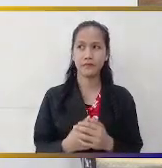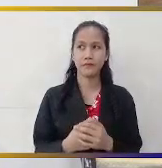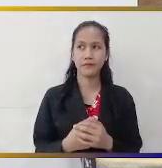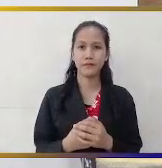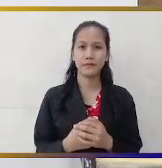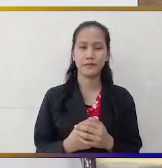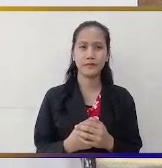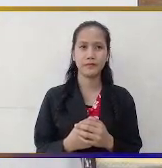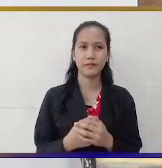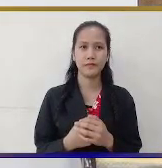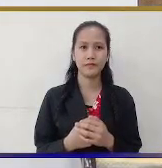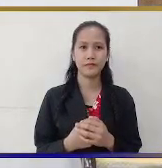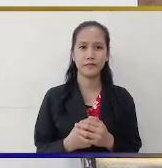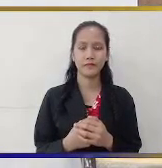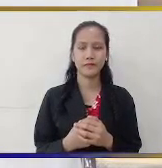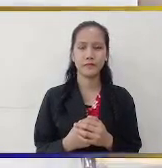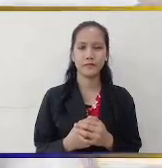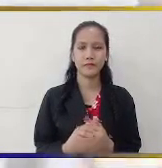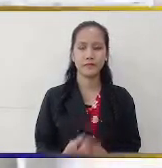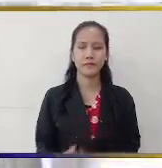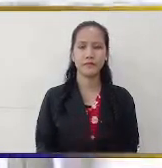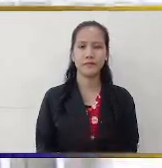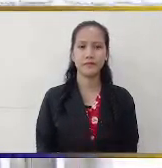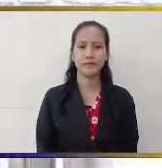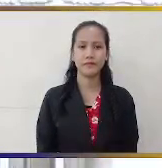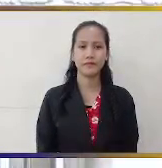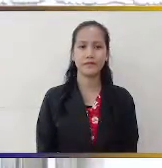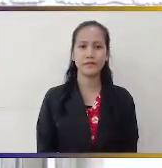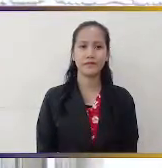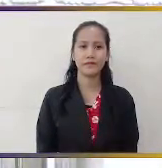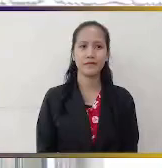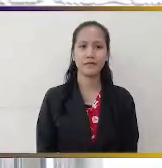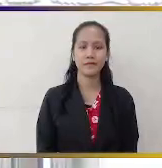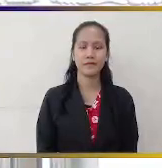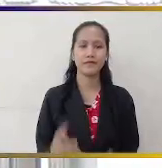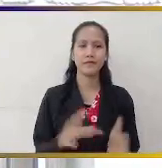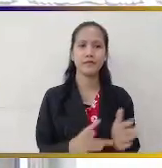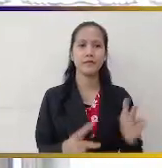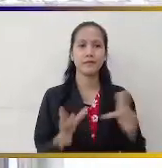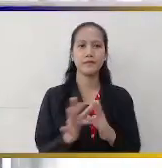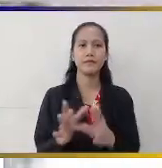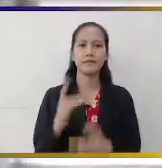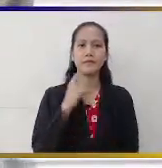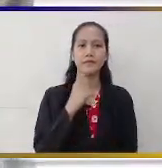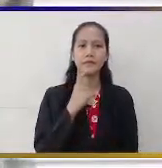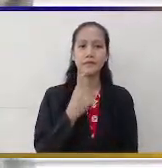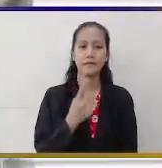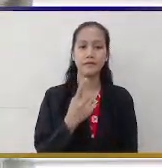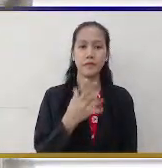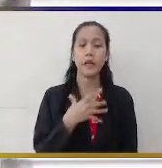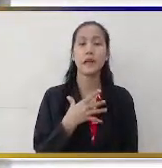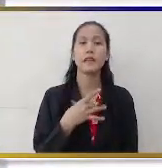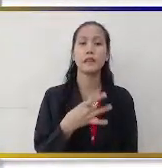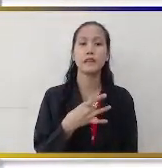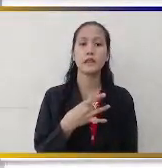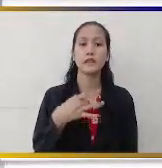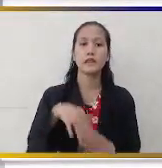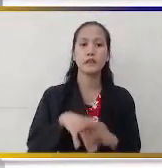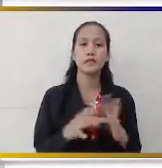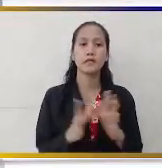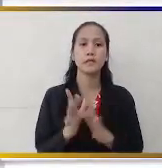why? Sheep will follow somebody. This is why Jesus said, choose you this day whom you'll serve. You can't serve two